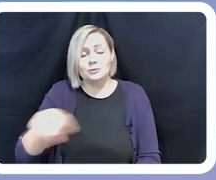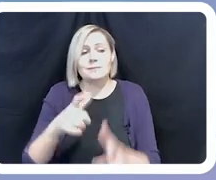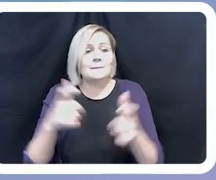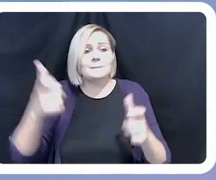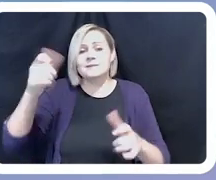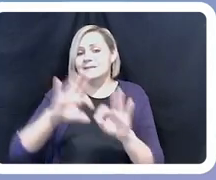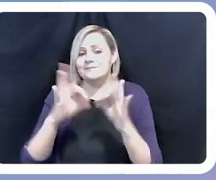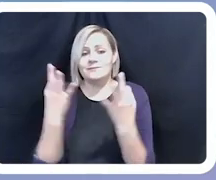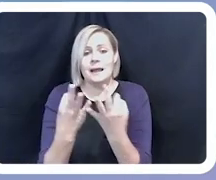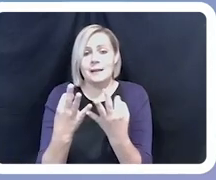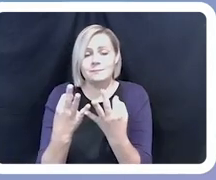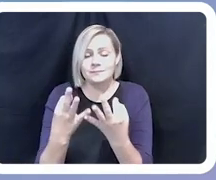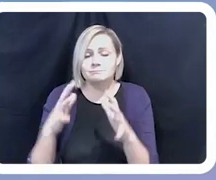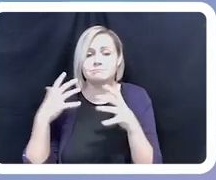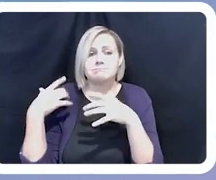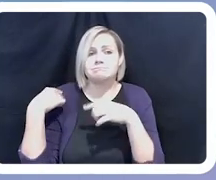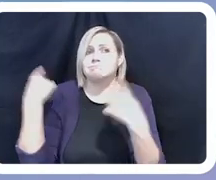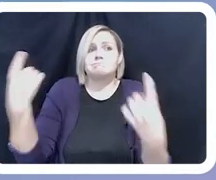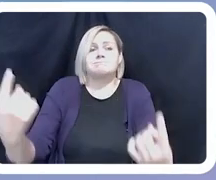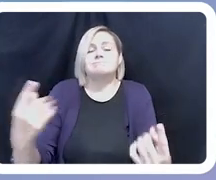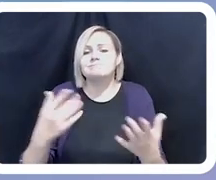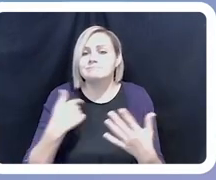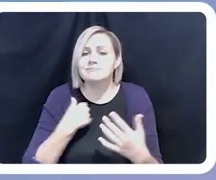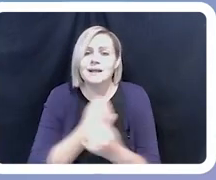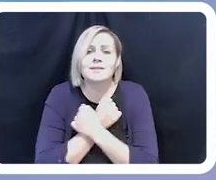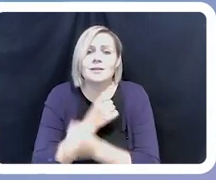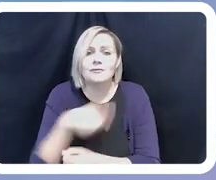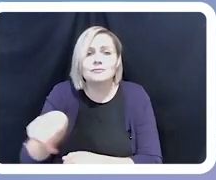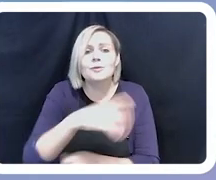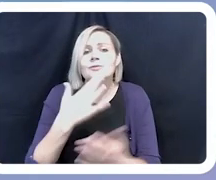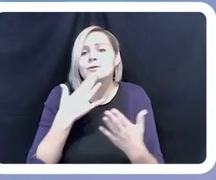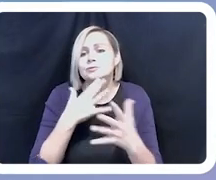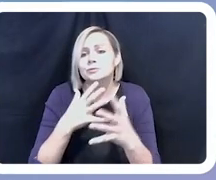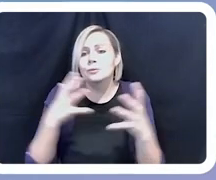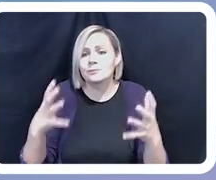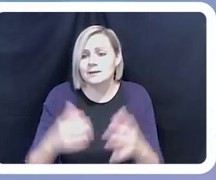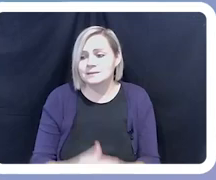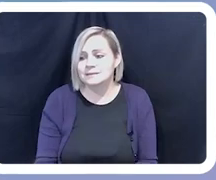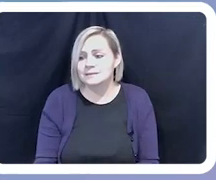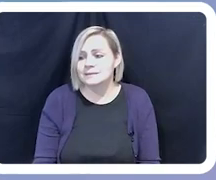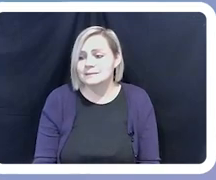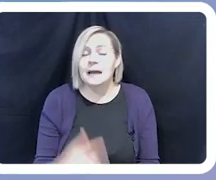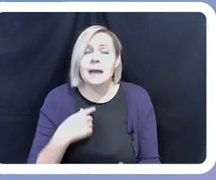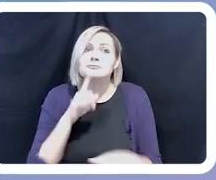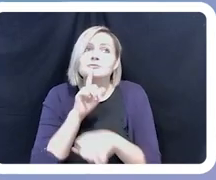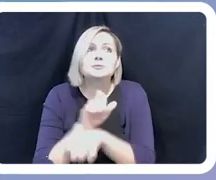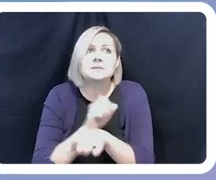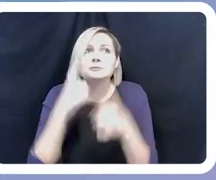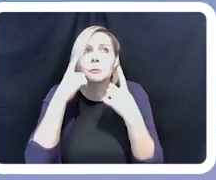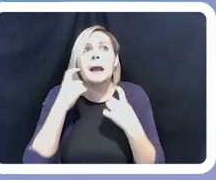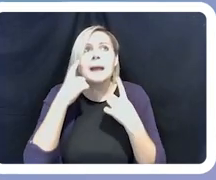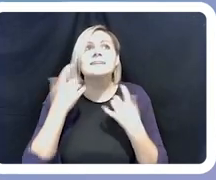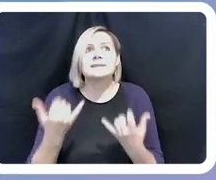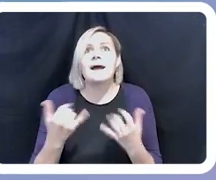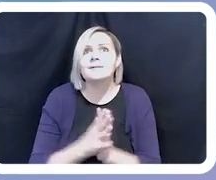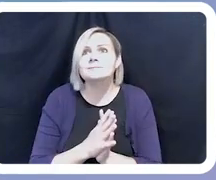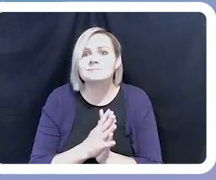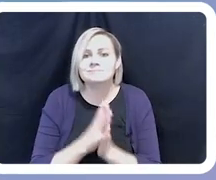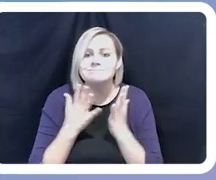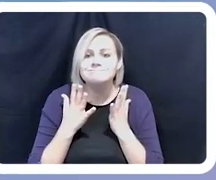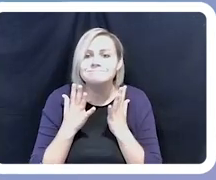like a biggest family of all, so I want to love you guys, so thank you so very much. I'm like a little in tears, it's like I'm